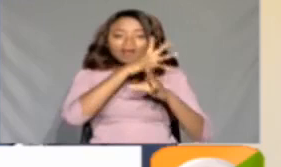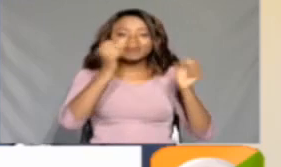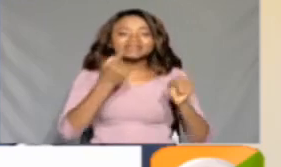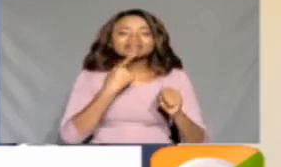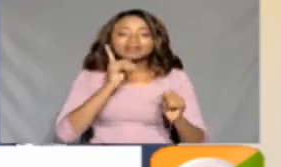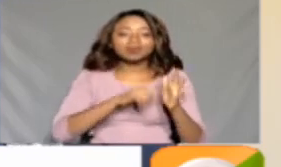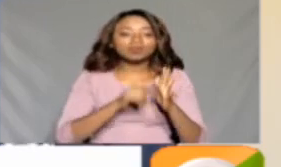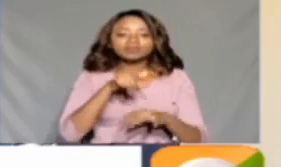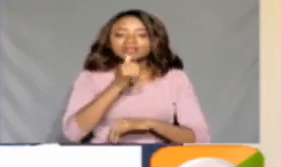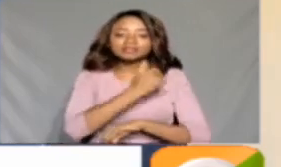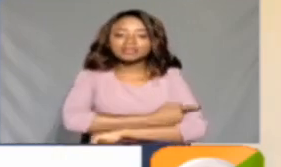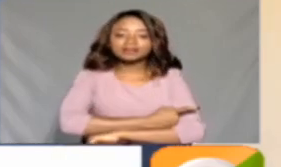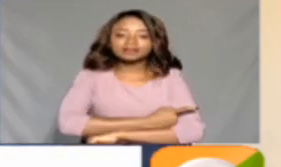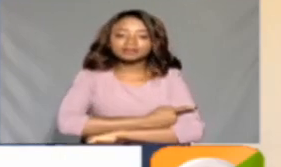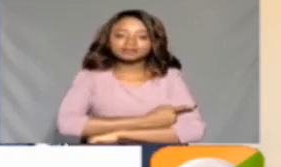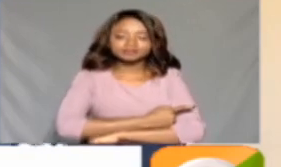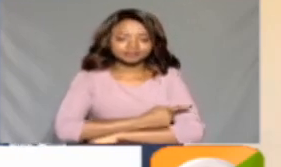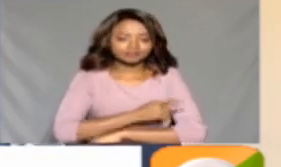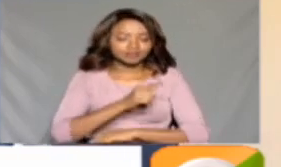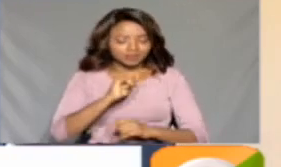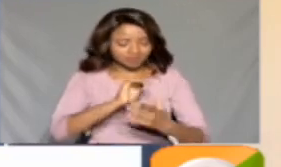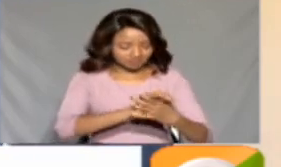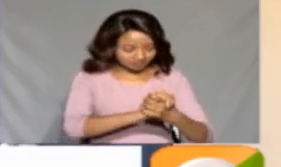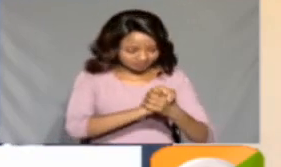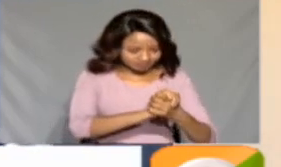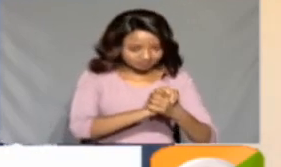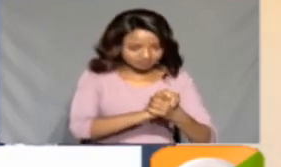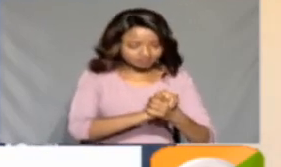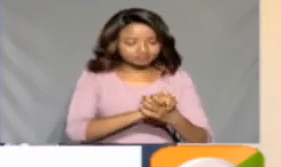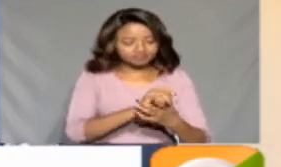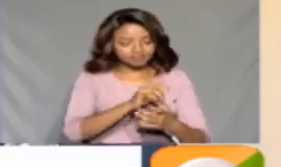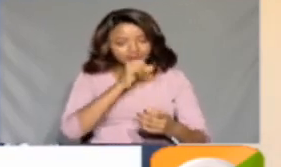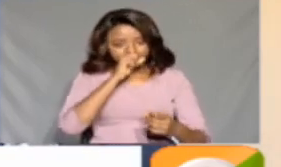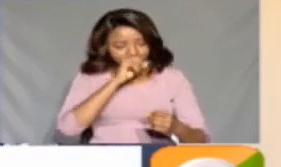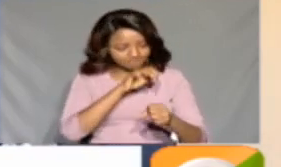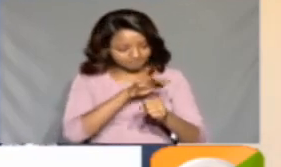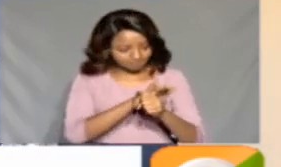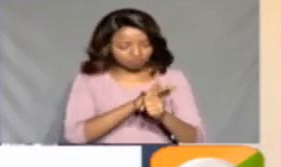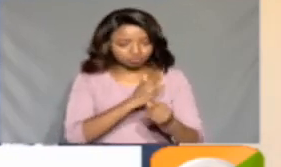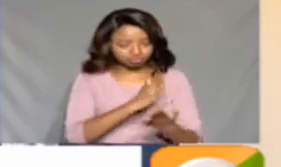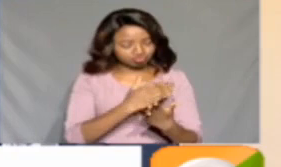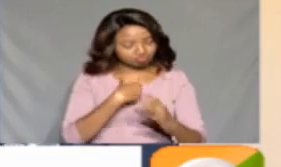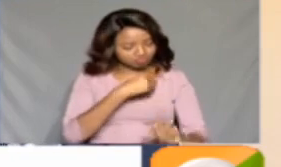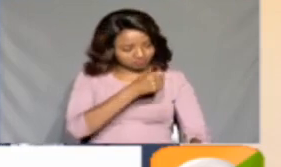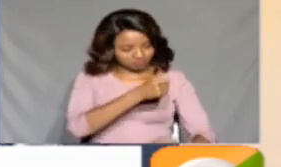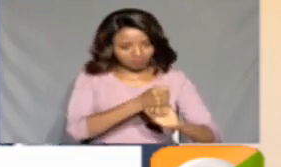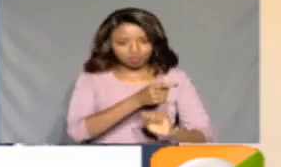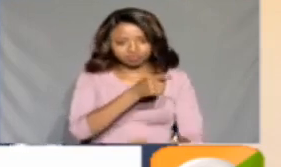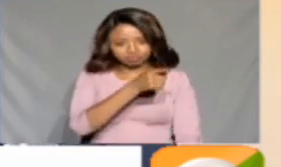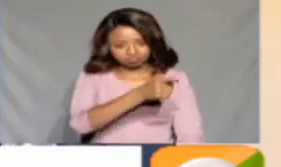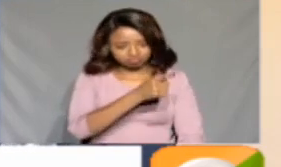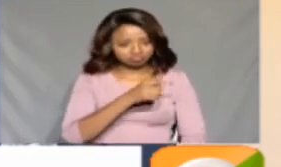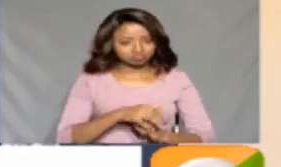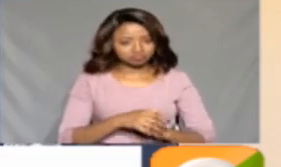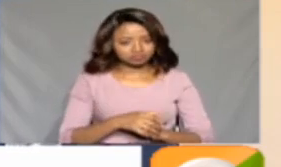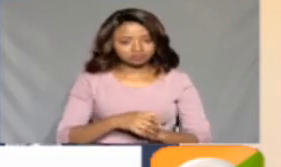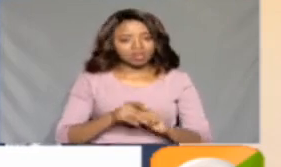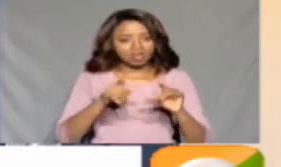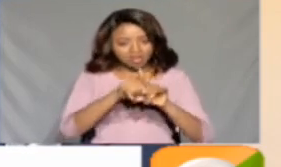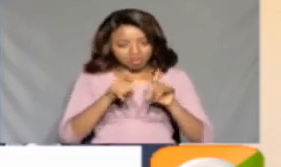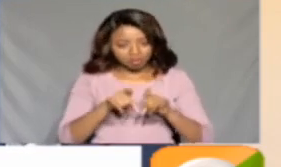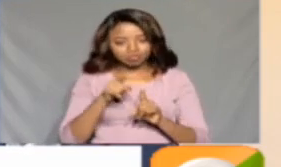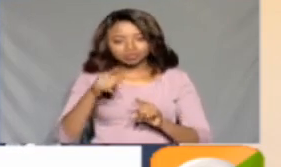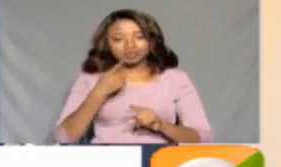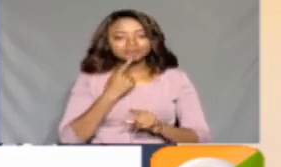Well, he hated Mariga. He pledged his total support to the candidate, and he spoke. Now,